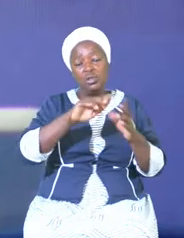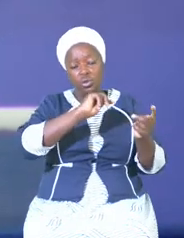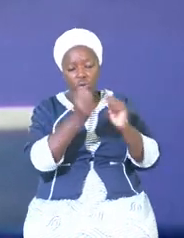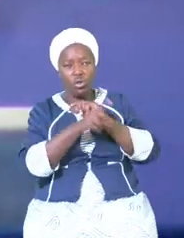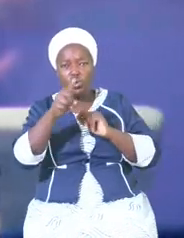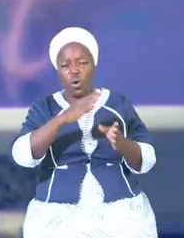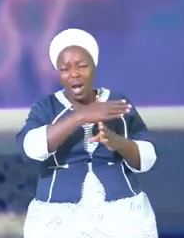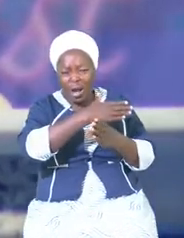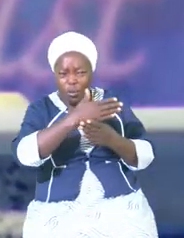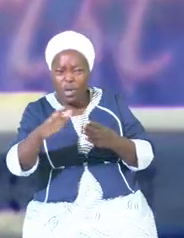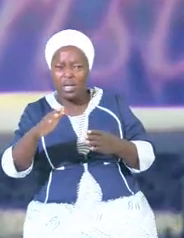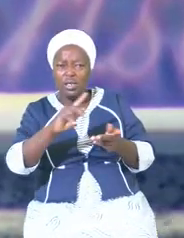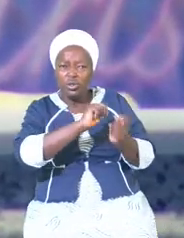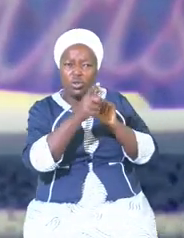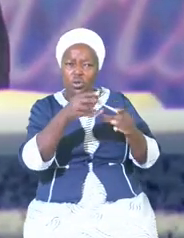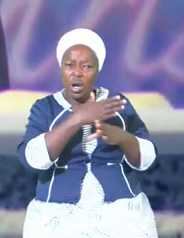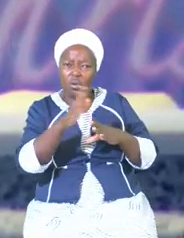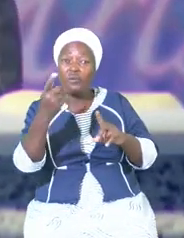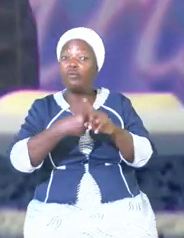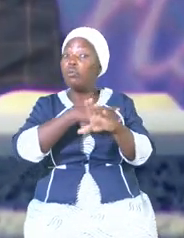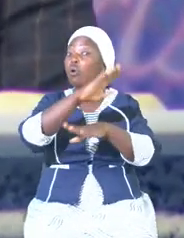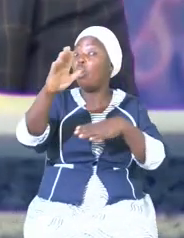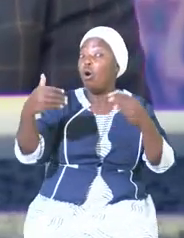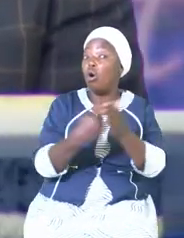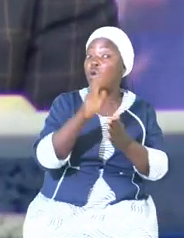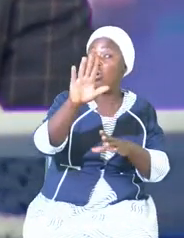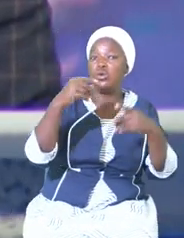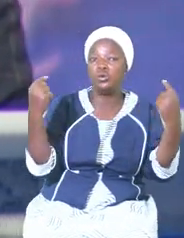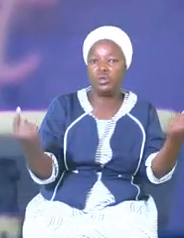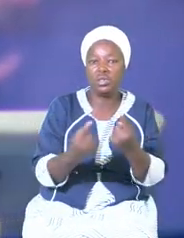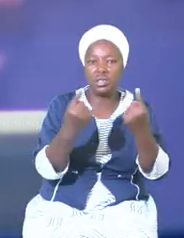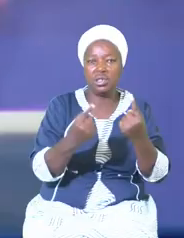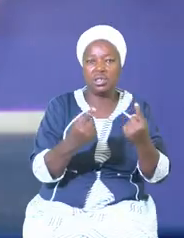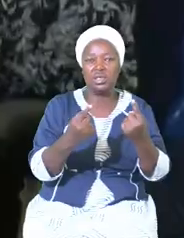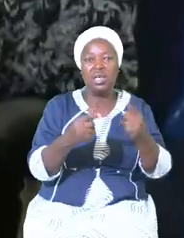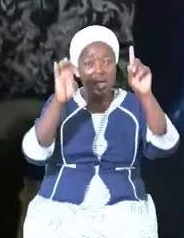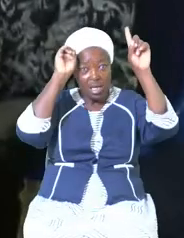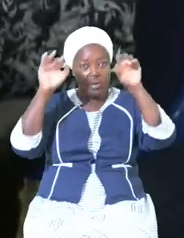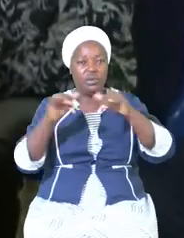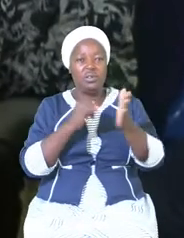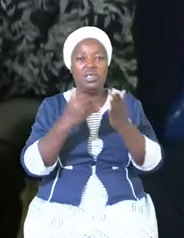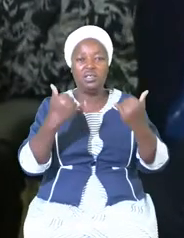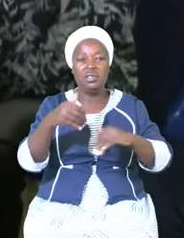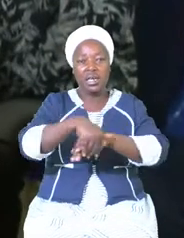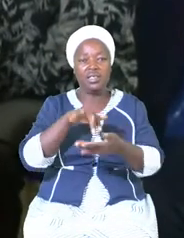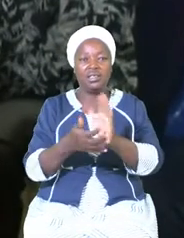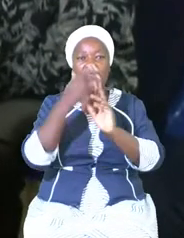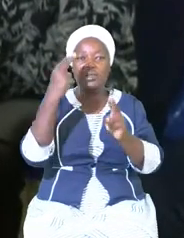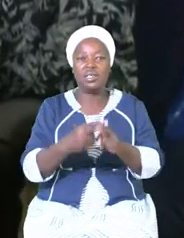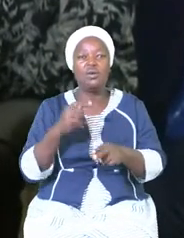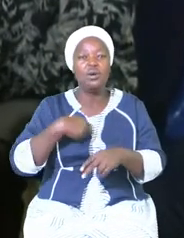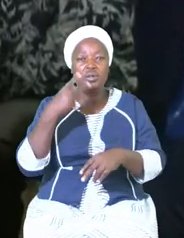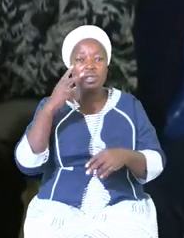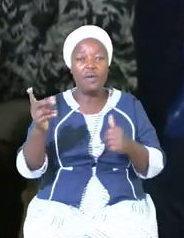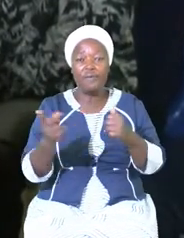turning you away from all your iniquities. He will do it tonight in Jesus' name. We're looking at 1